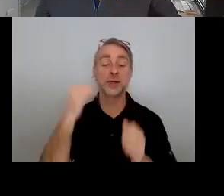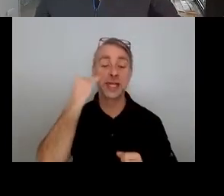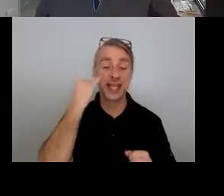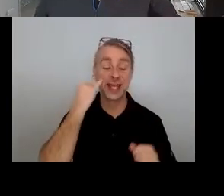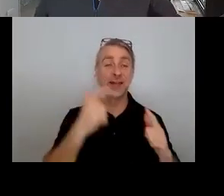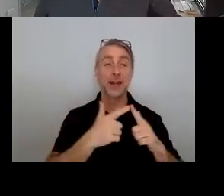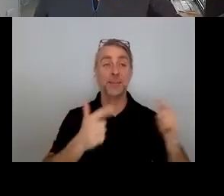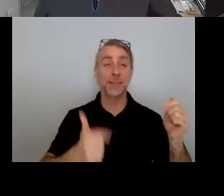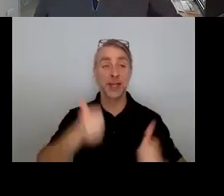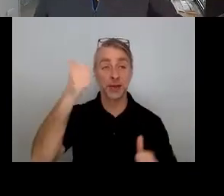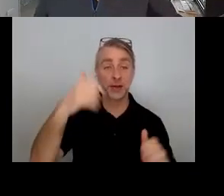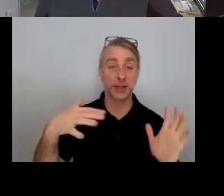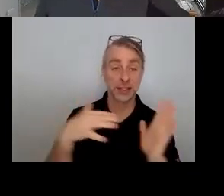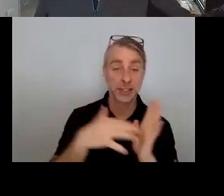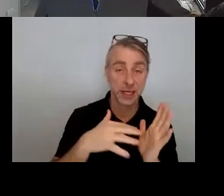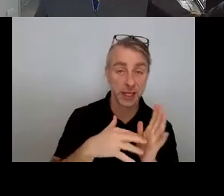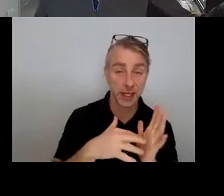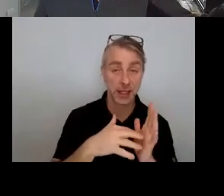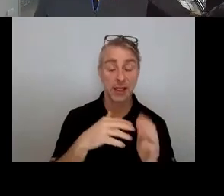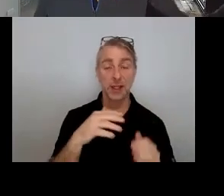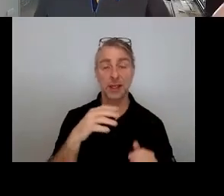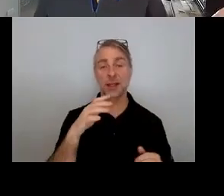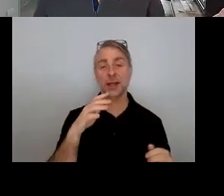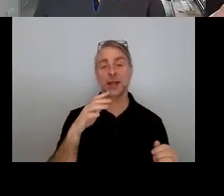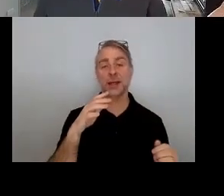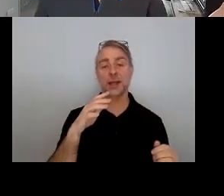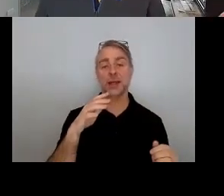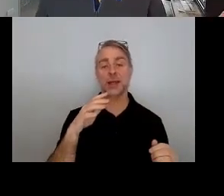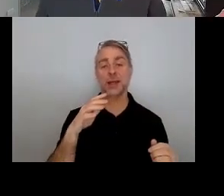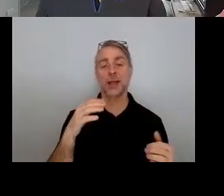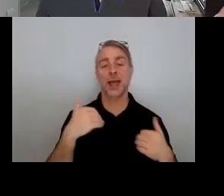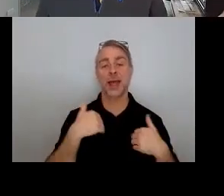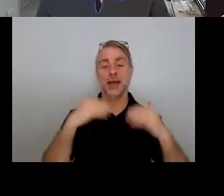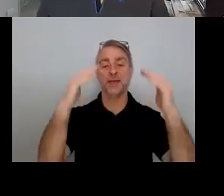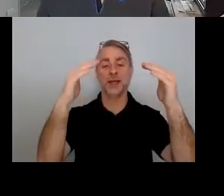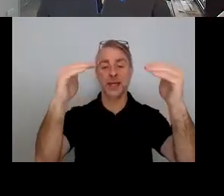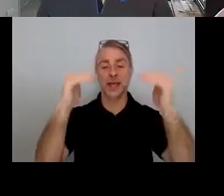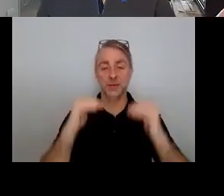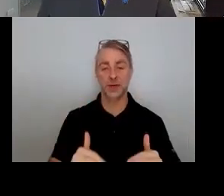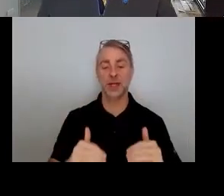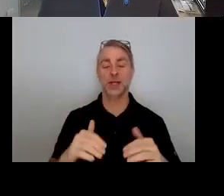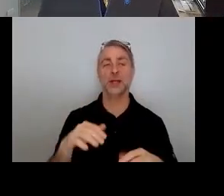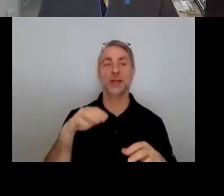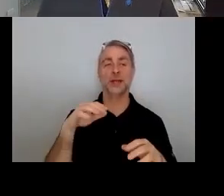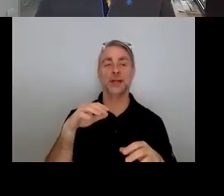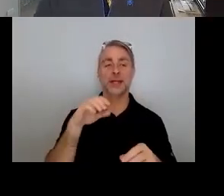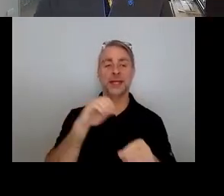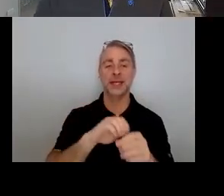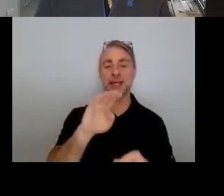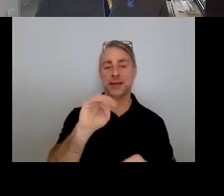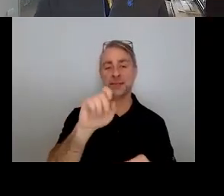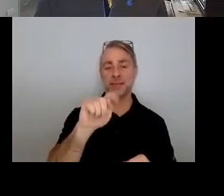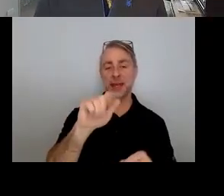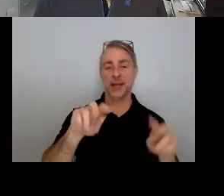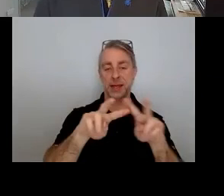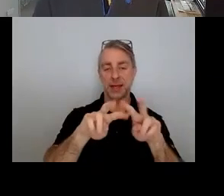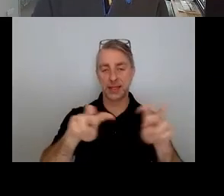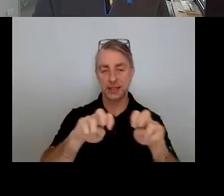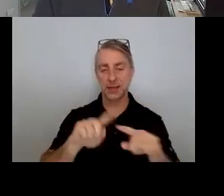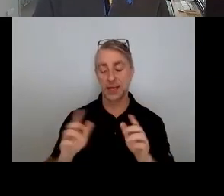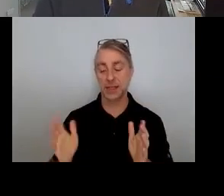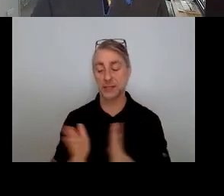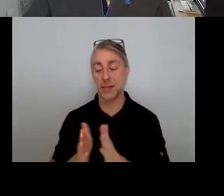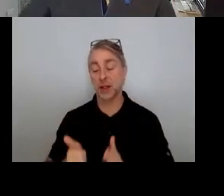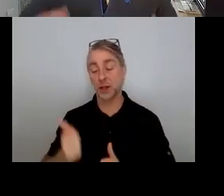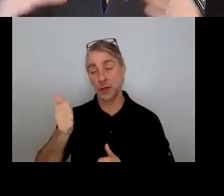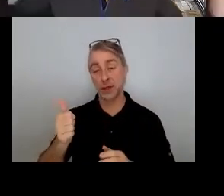larger are going to kind of have a bit of a downgrade in their contribution to the meta-analysis, and smaller studies are actually going to get